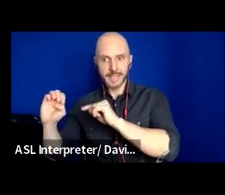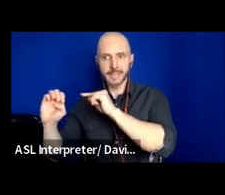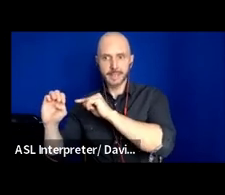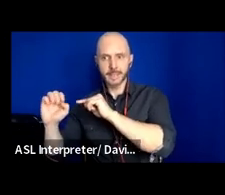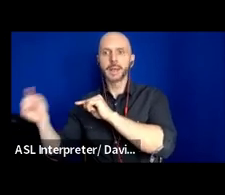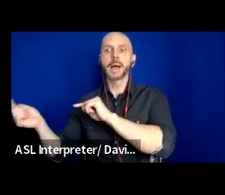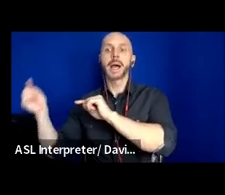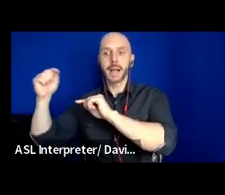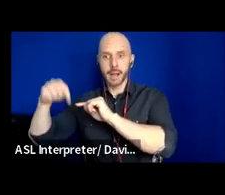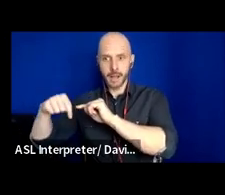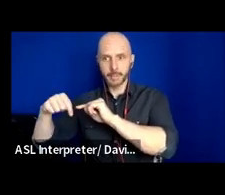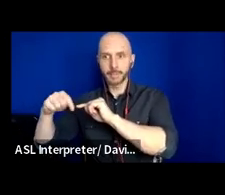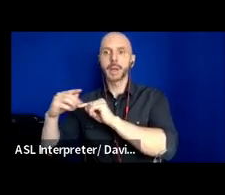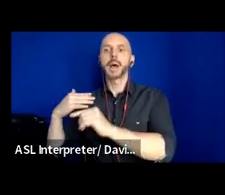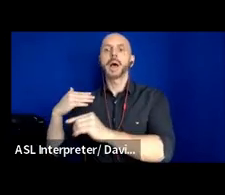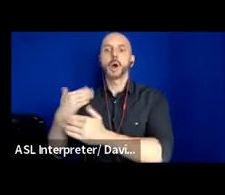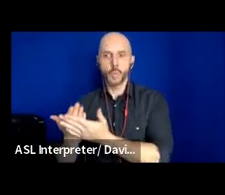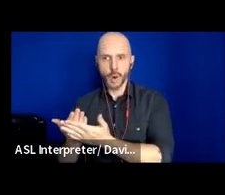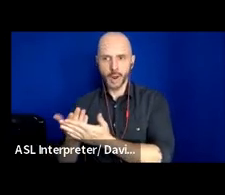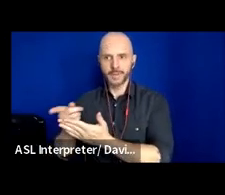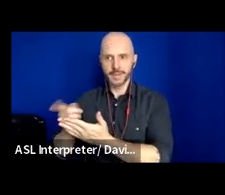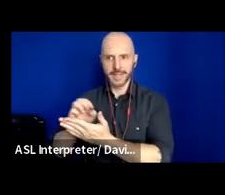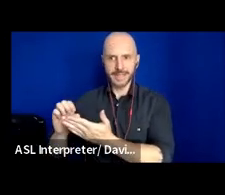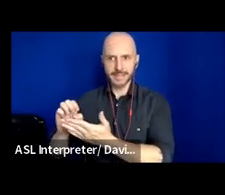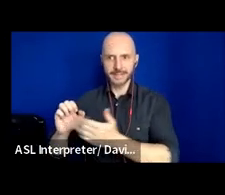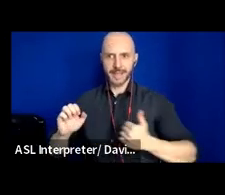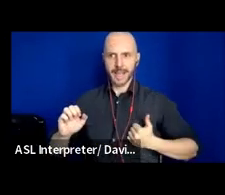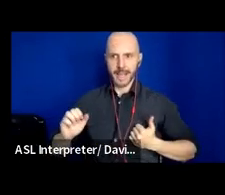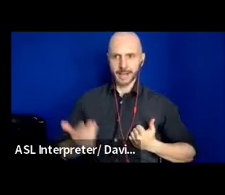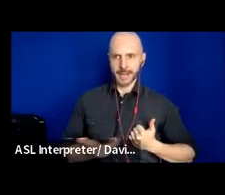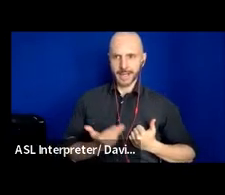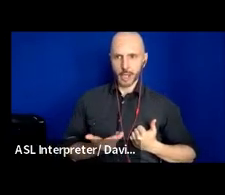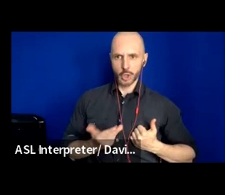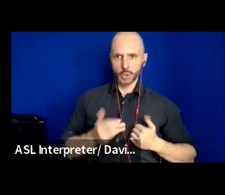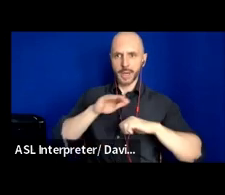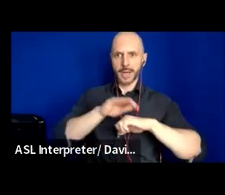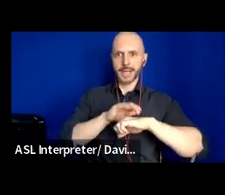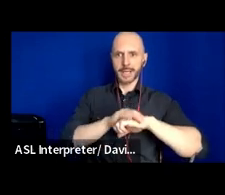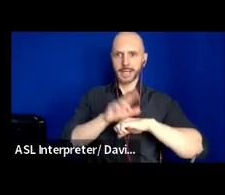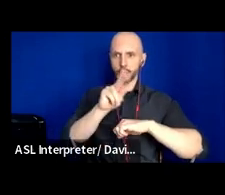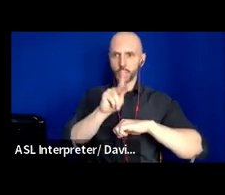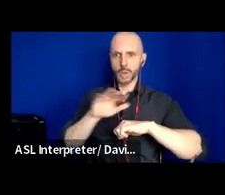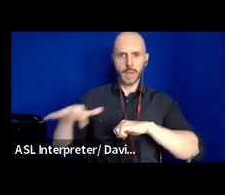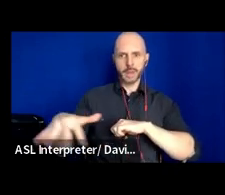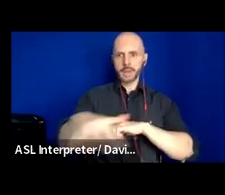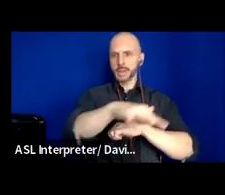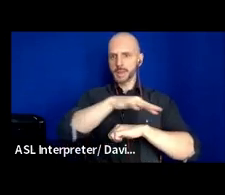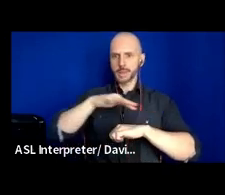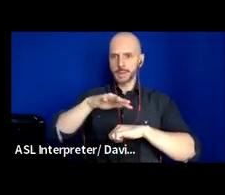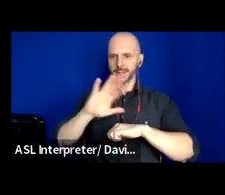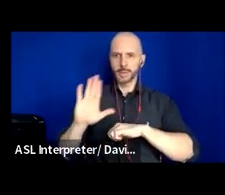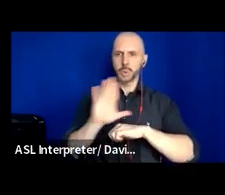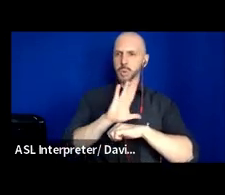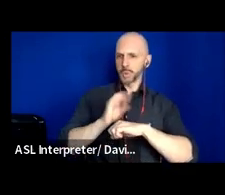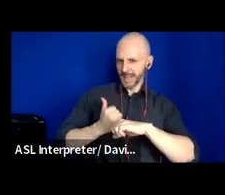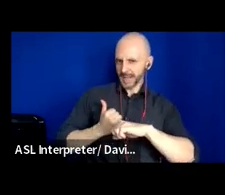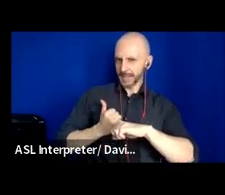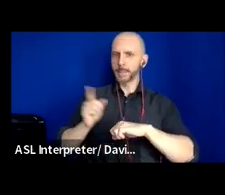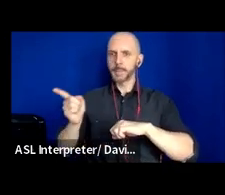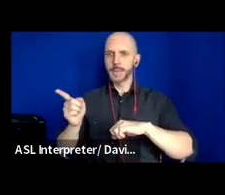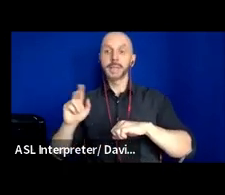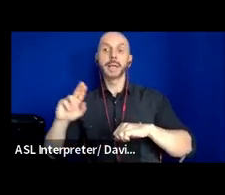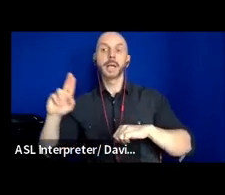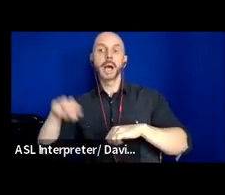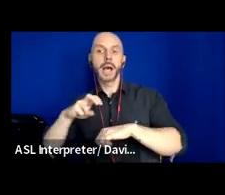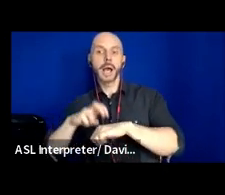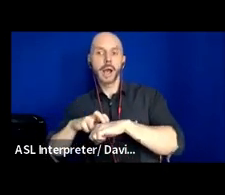finding work because of the way you sounded. And again, the jokes that continue to proliferate, or I think I hear less of them now, but the fact that we even have